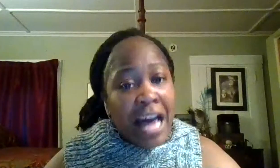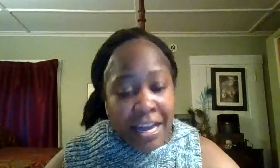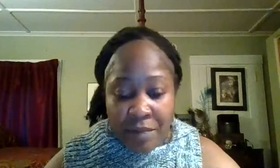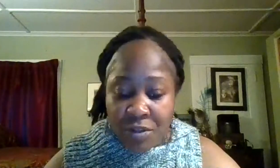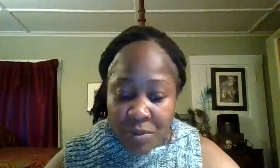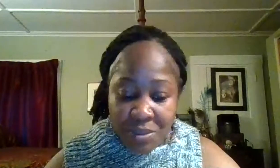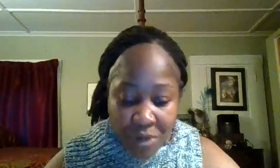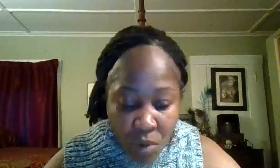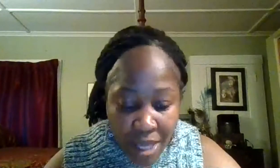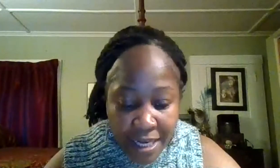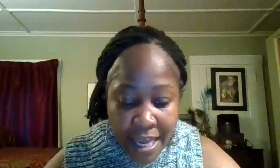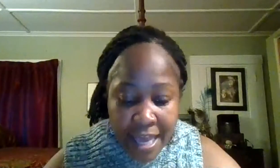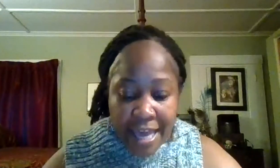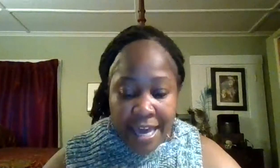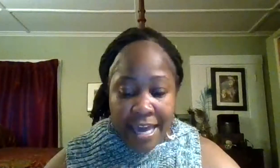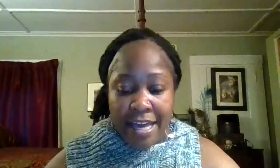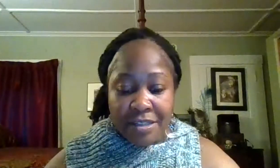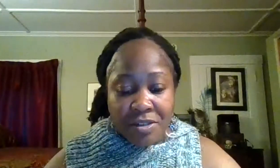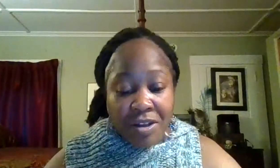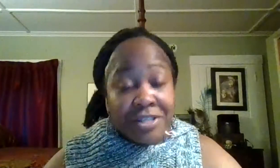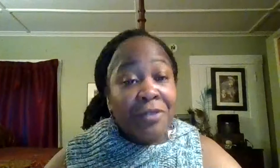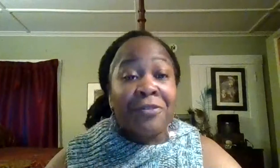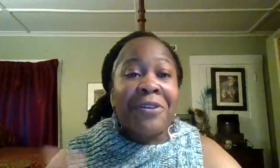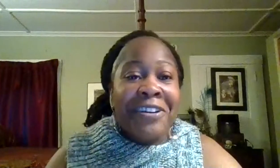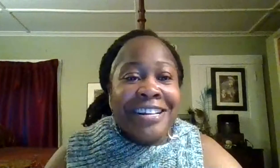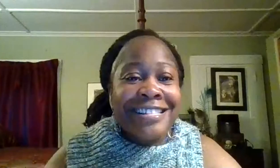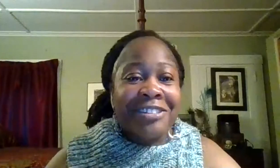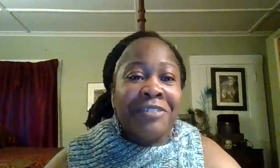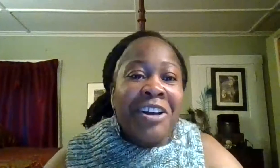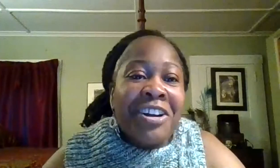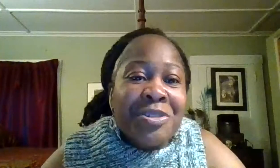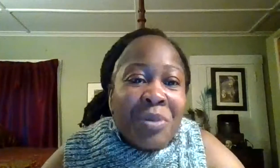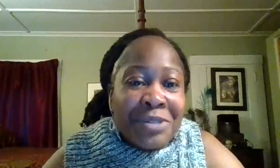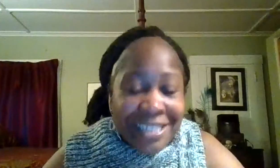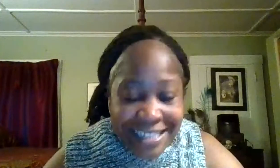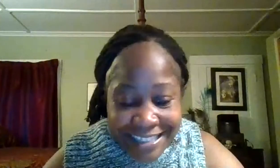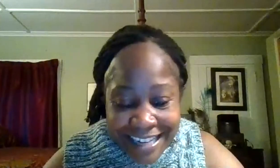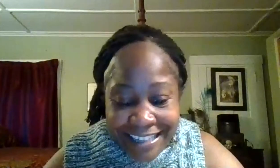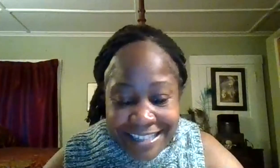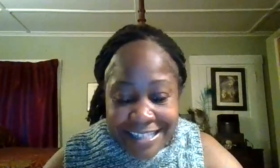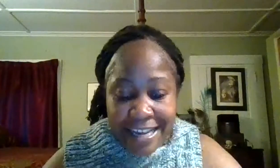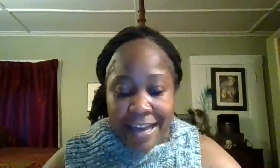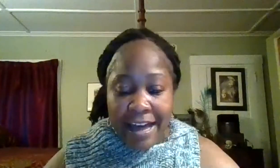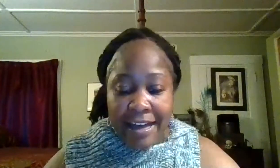this I Am 2021. And also for the artists, the lovely artists who are presenting